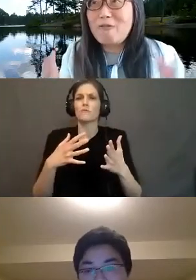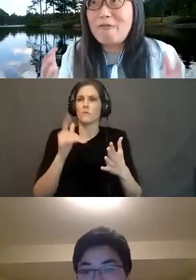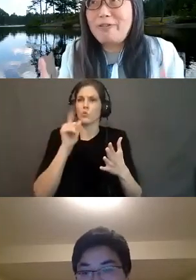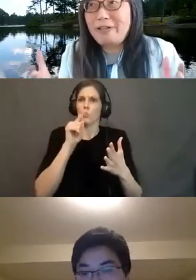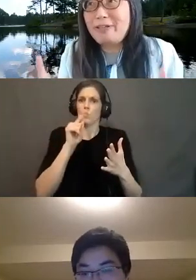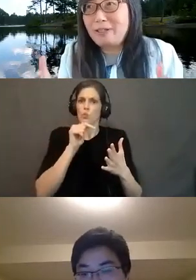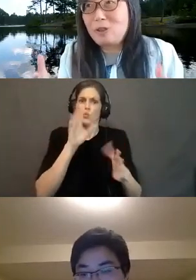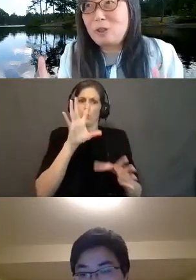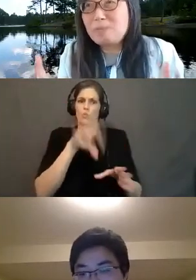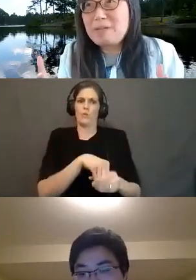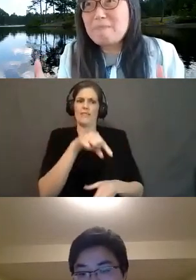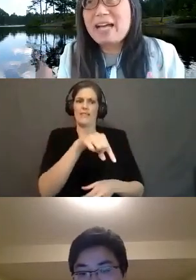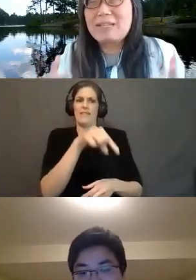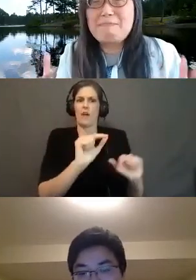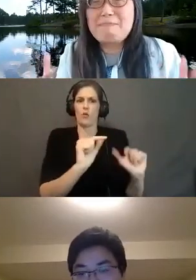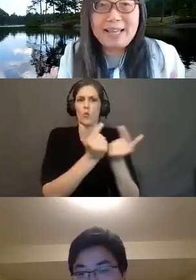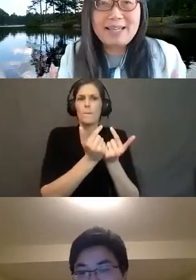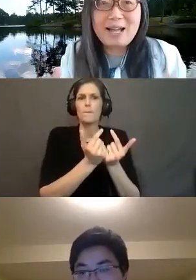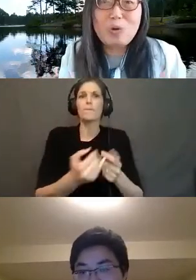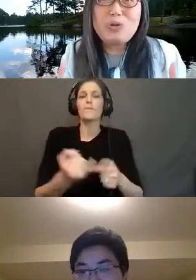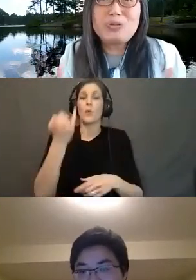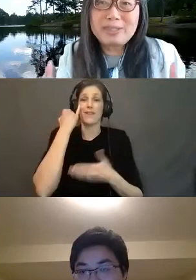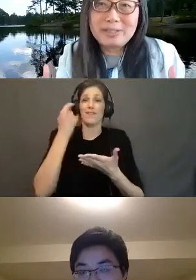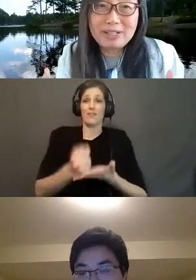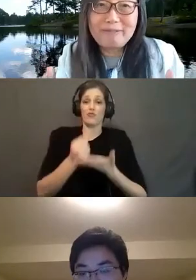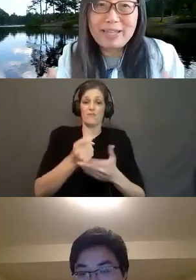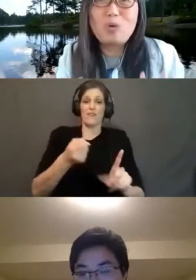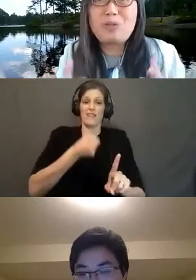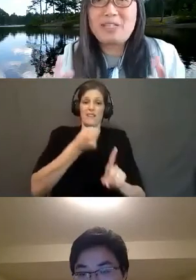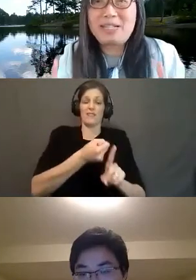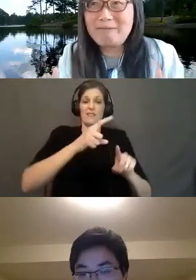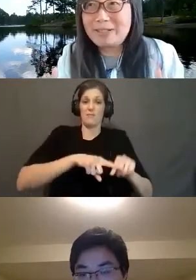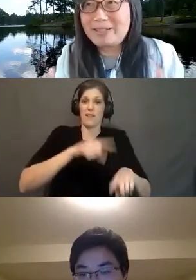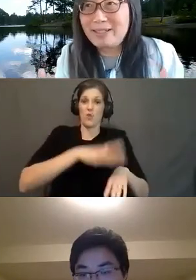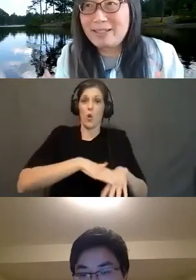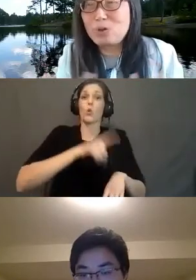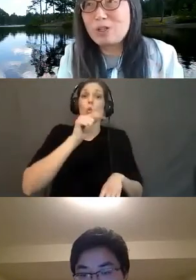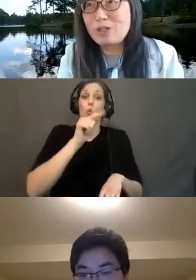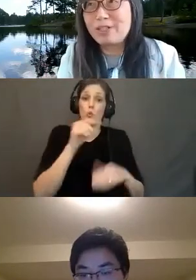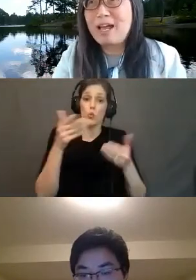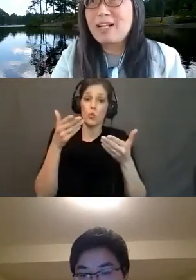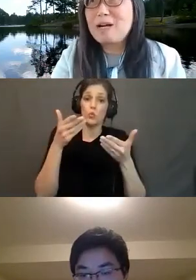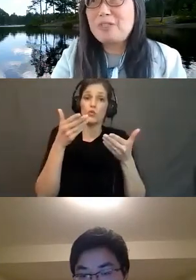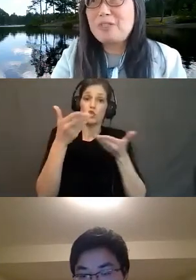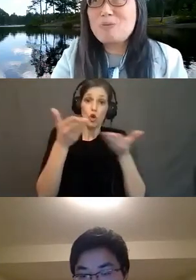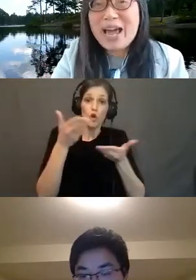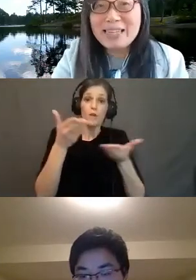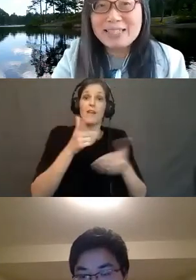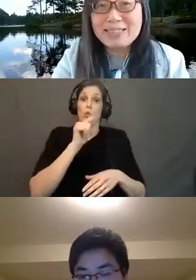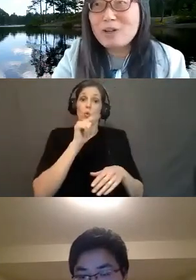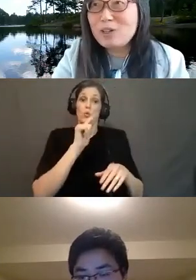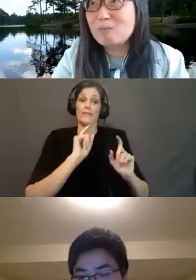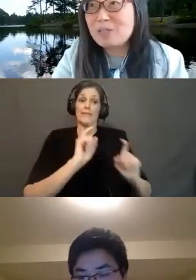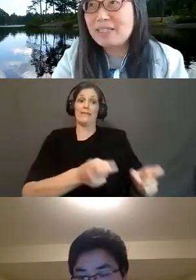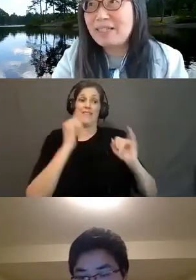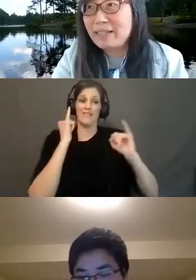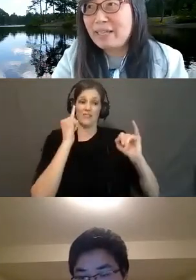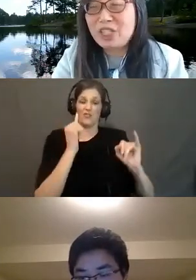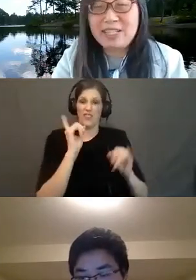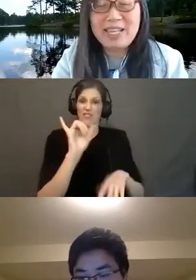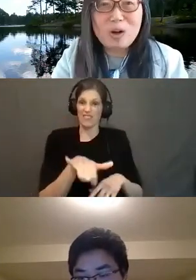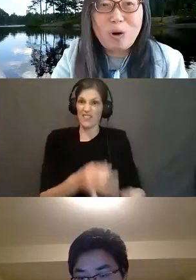So if the treatment impact depends on who you serve and who delivers the instruction, composition matters. That could